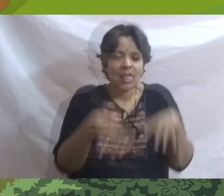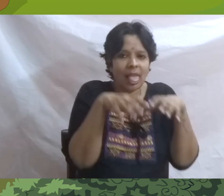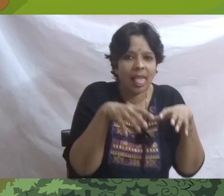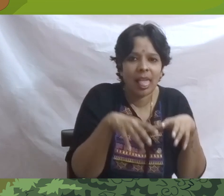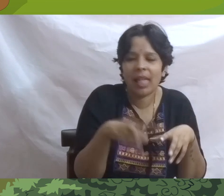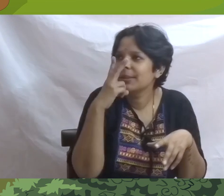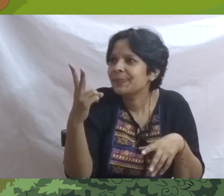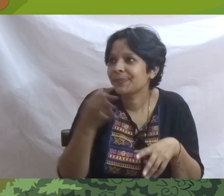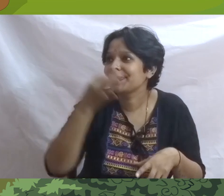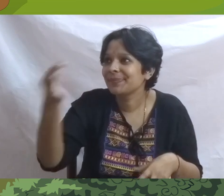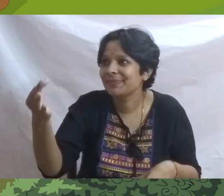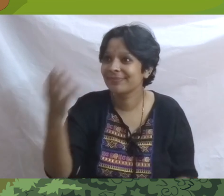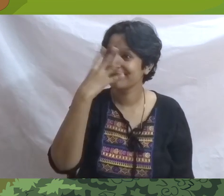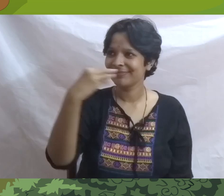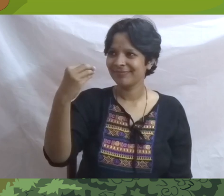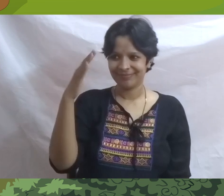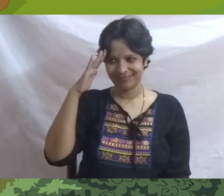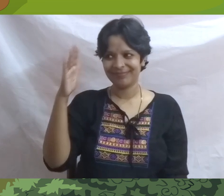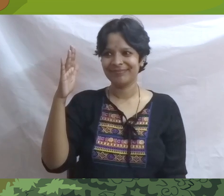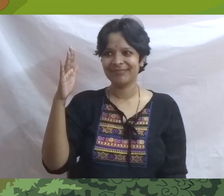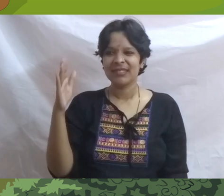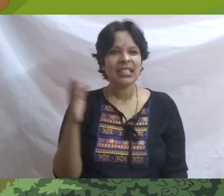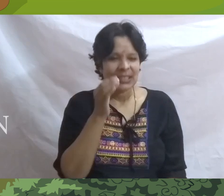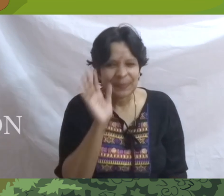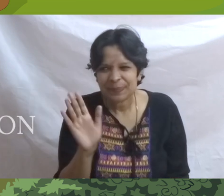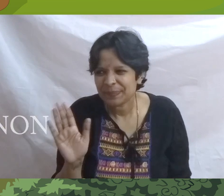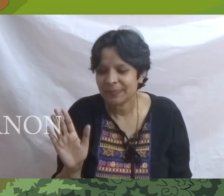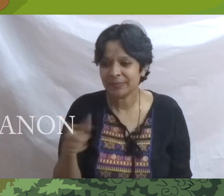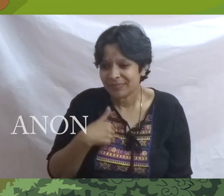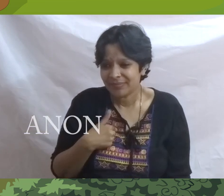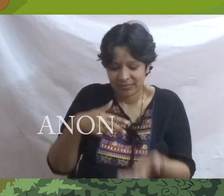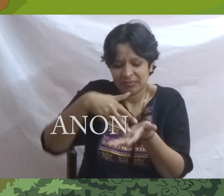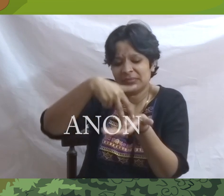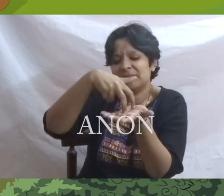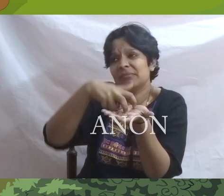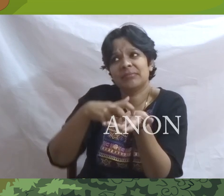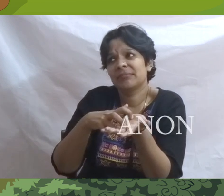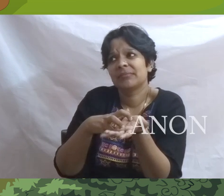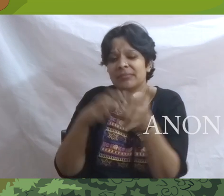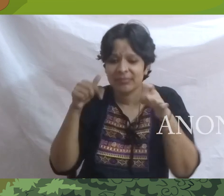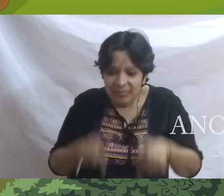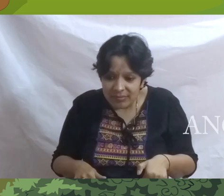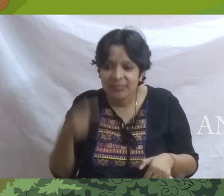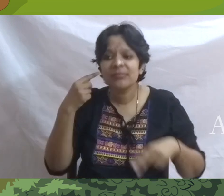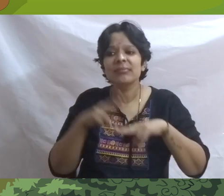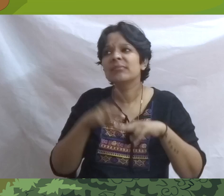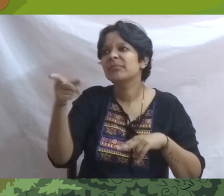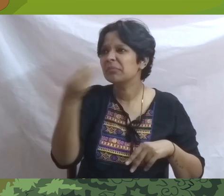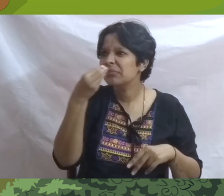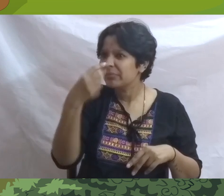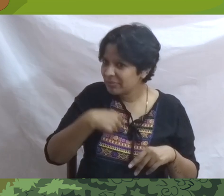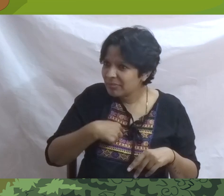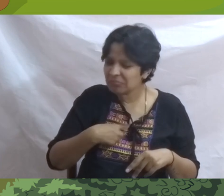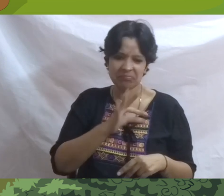"Let me remind your lordship," said the dog, his words interrupted now and then as he dodged a snap of the wolf's teeth,